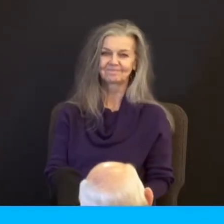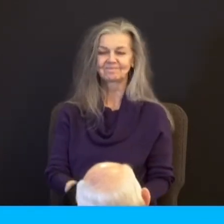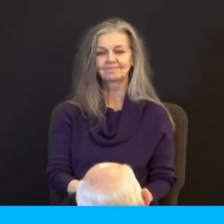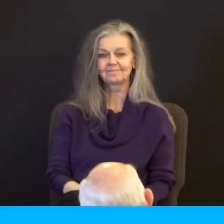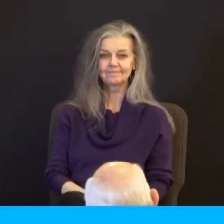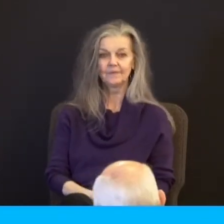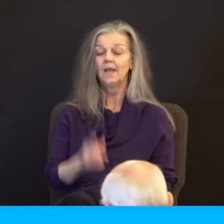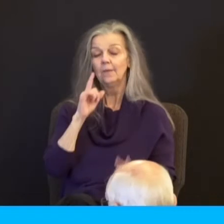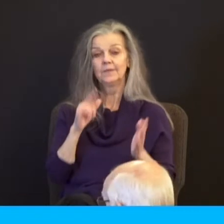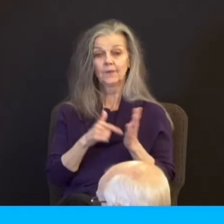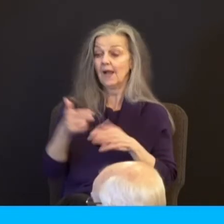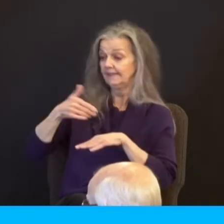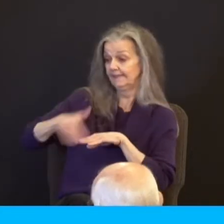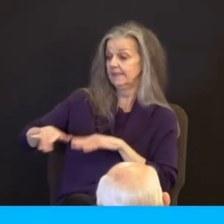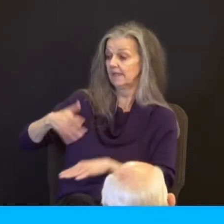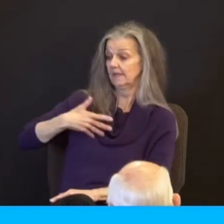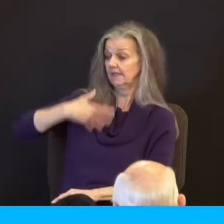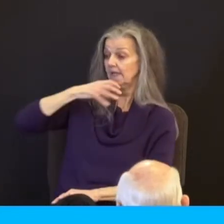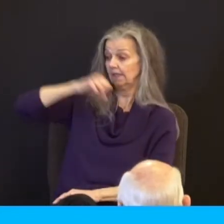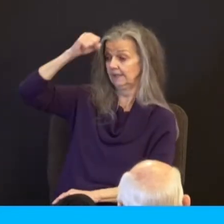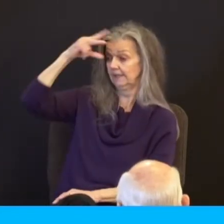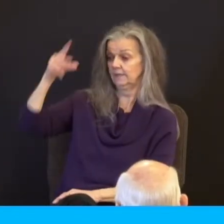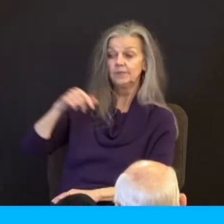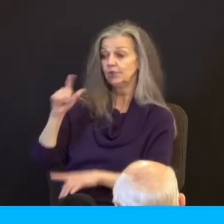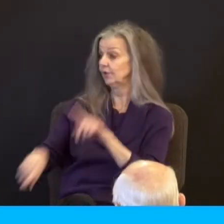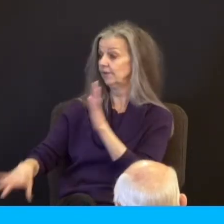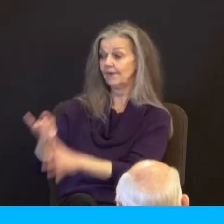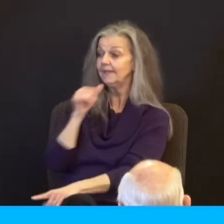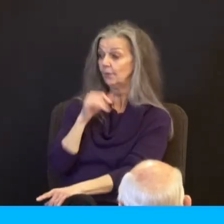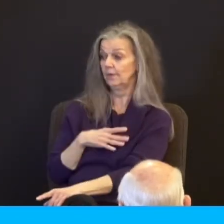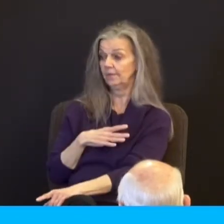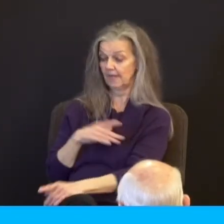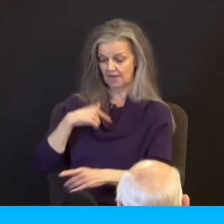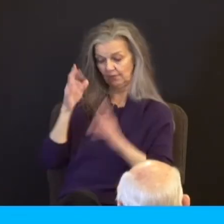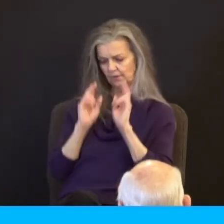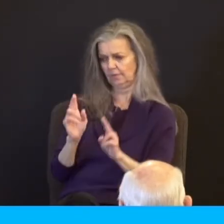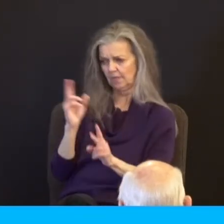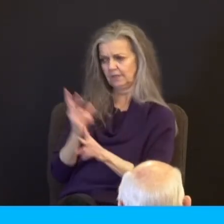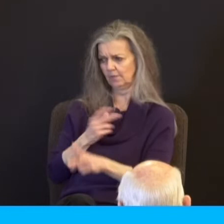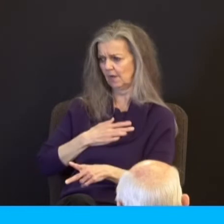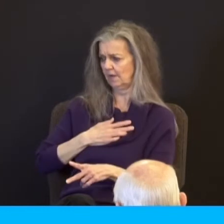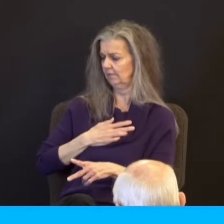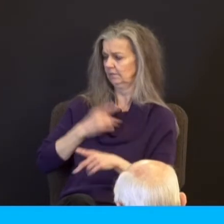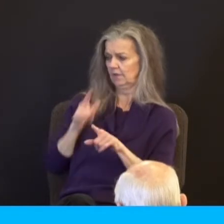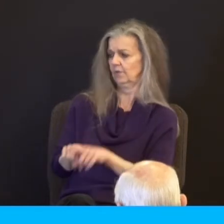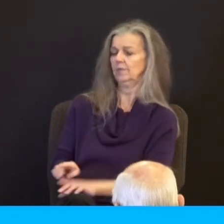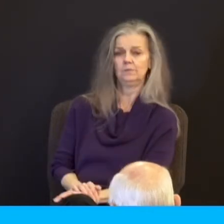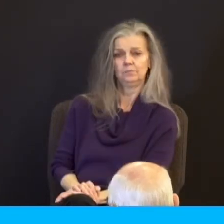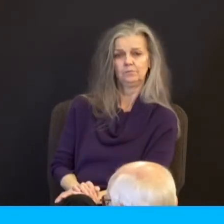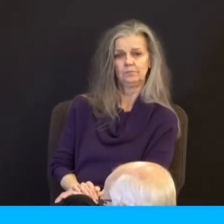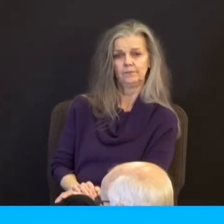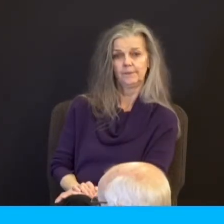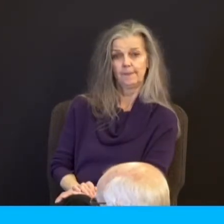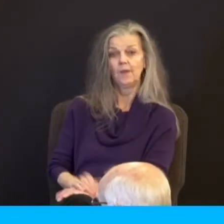Well, behold, I sent this kid, and thou hast not found her. In other words, hey, I was honorable. I kept my part of the bargain. All right. Mm-hmm.